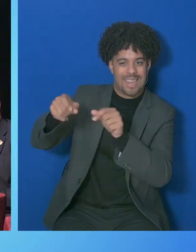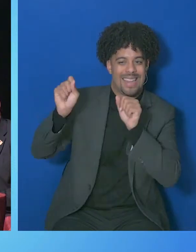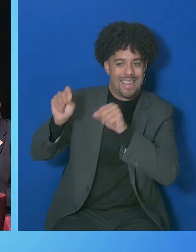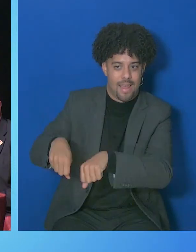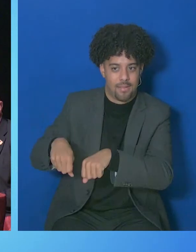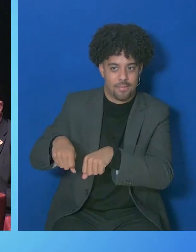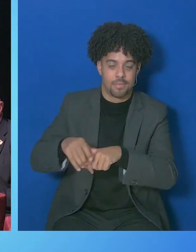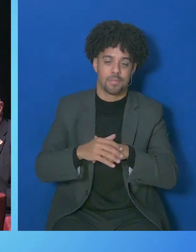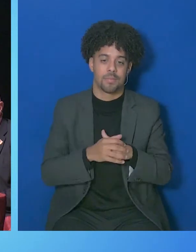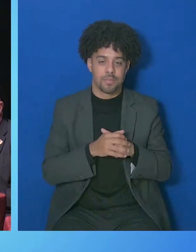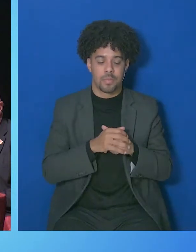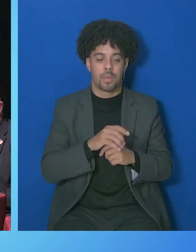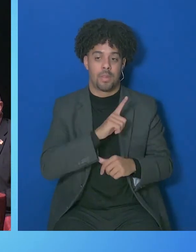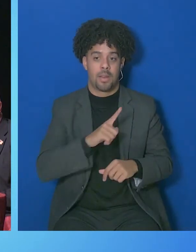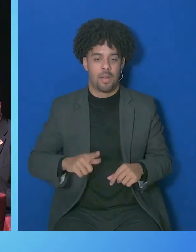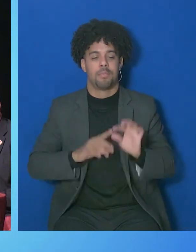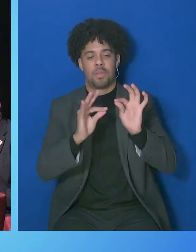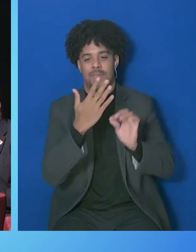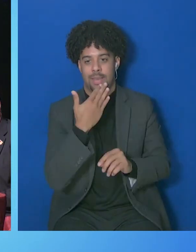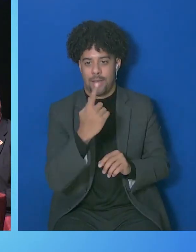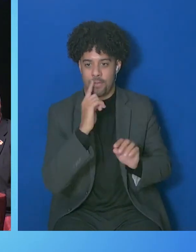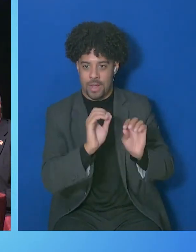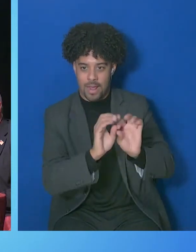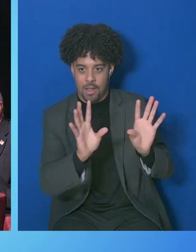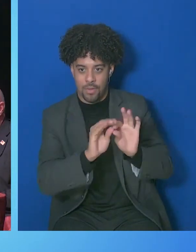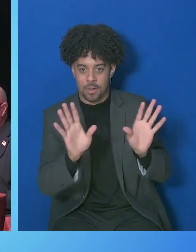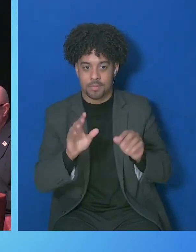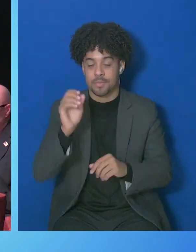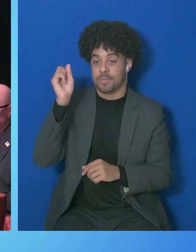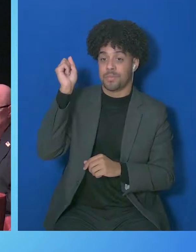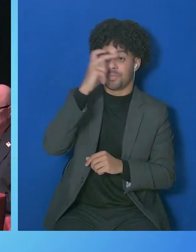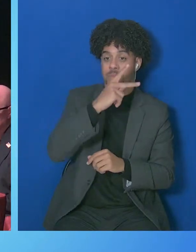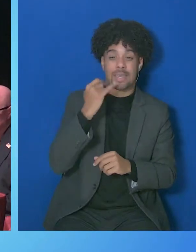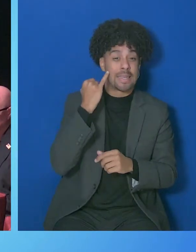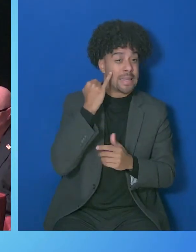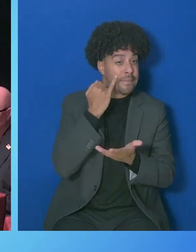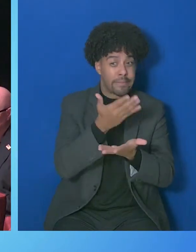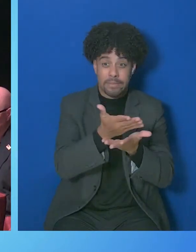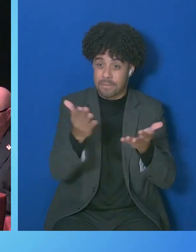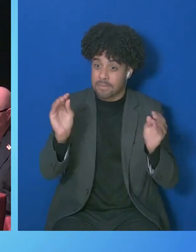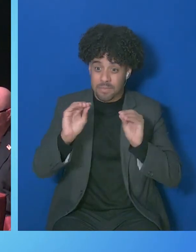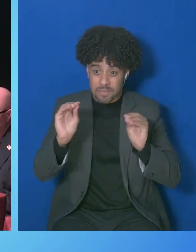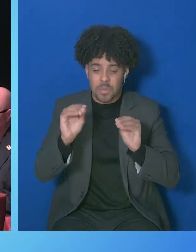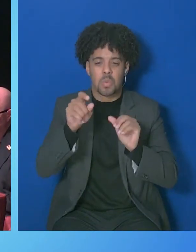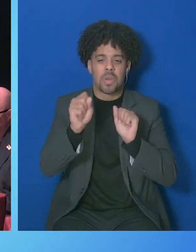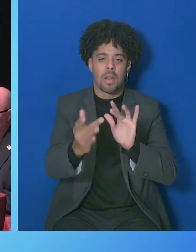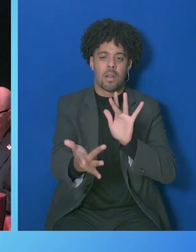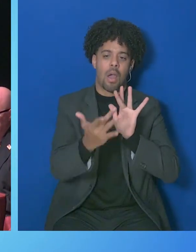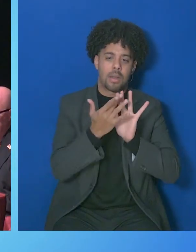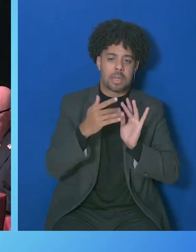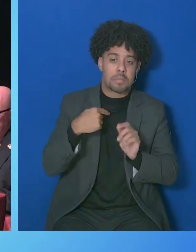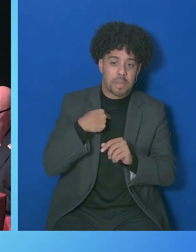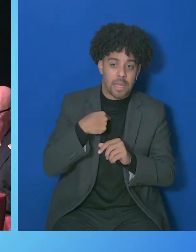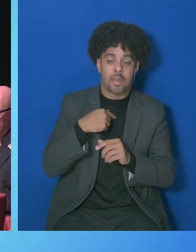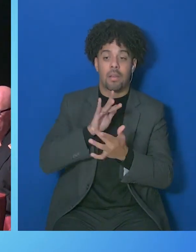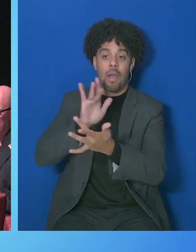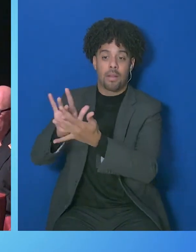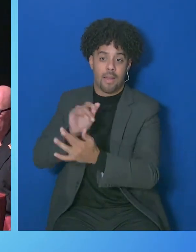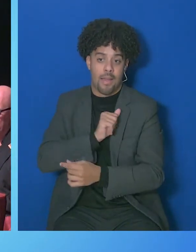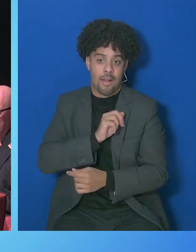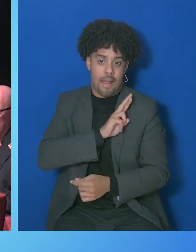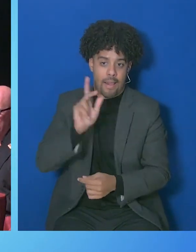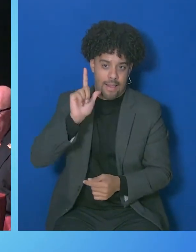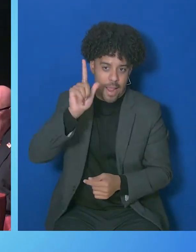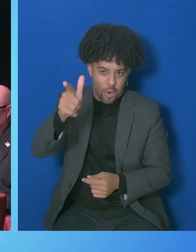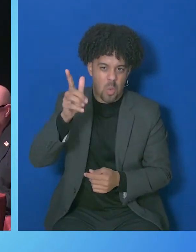Okay, if nothing here, you can always contact myself or Annette to ask for something to be added to the agenda.